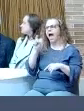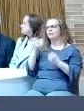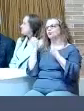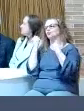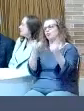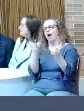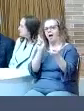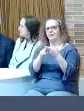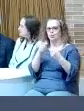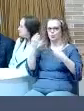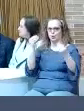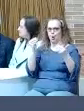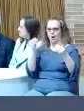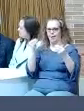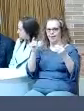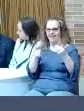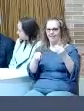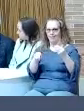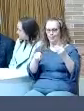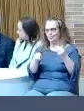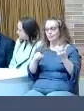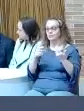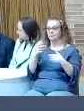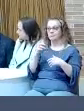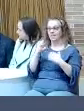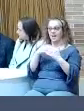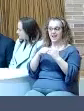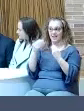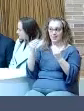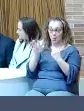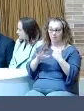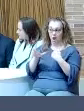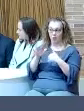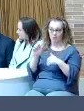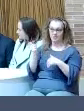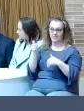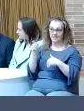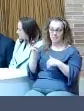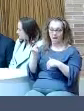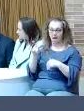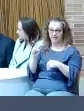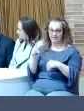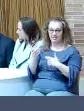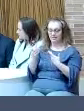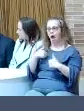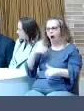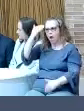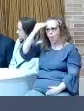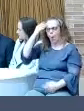a snowstorm um maybe 10 15 miles now I know this